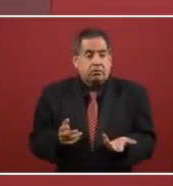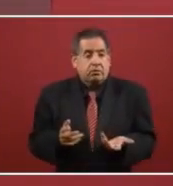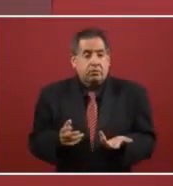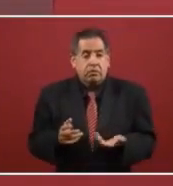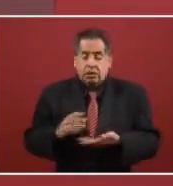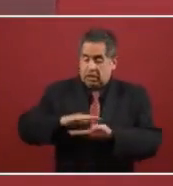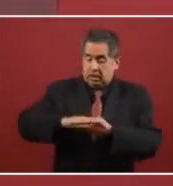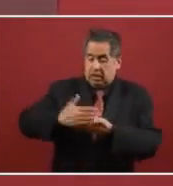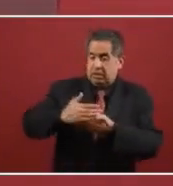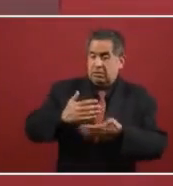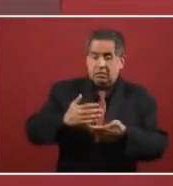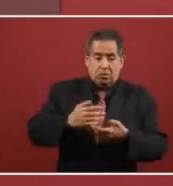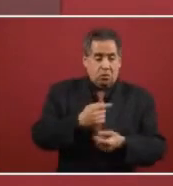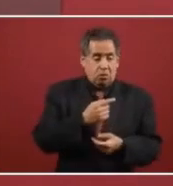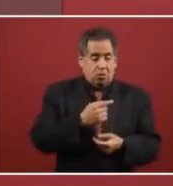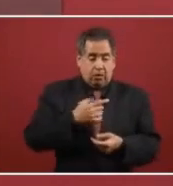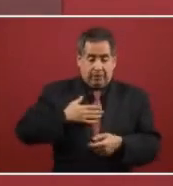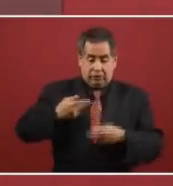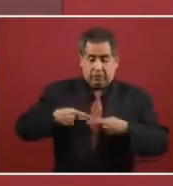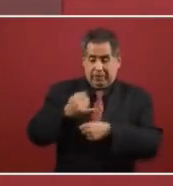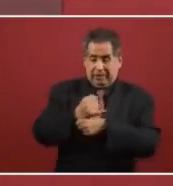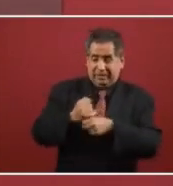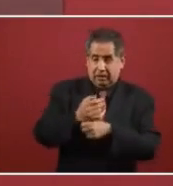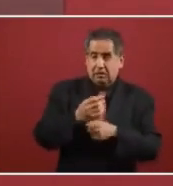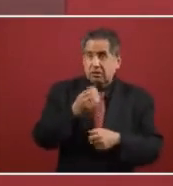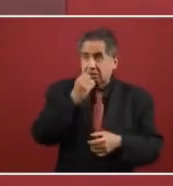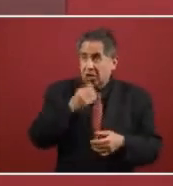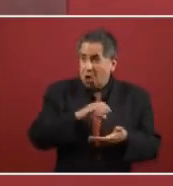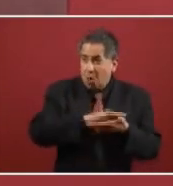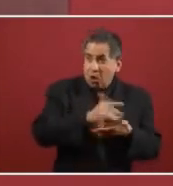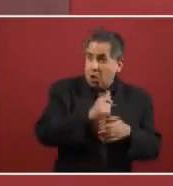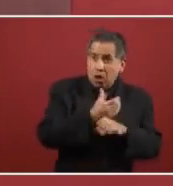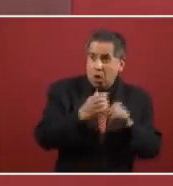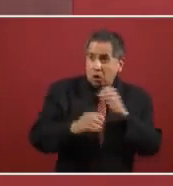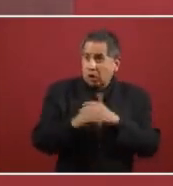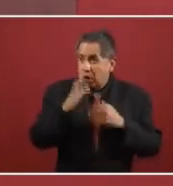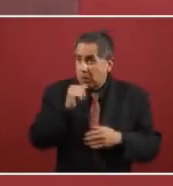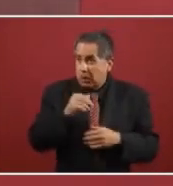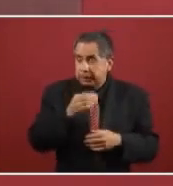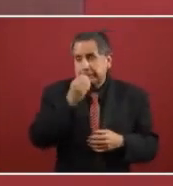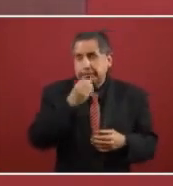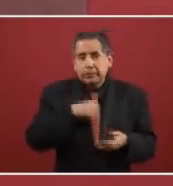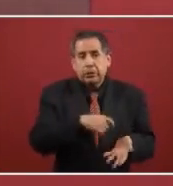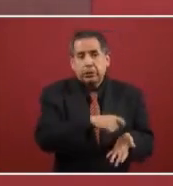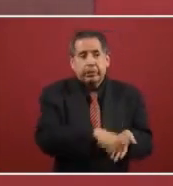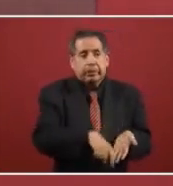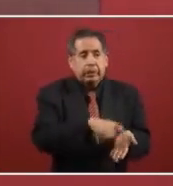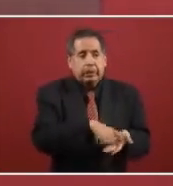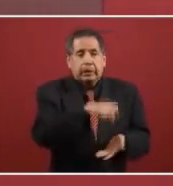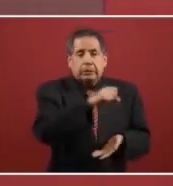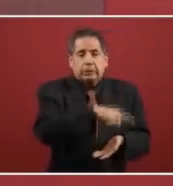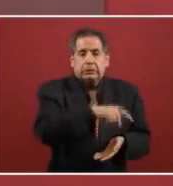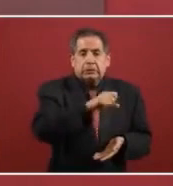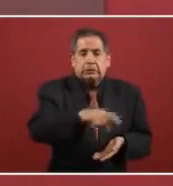investigator might have 2 or 3 computers because that's all he can buy. That's all he can spend his money on.